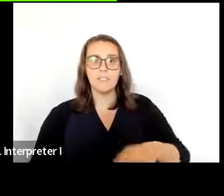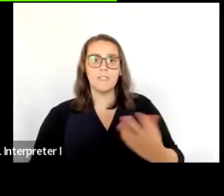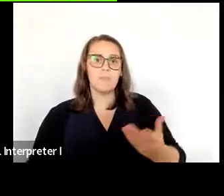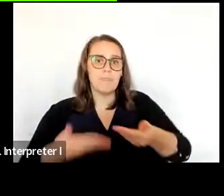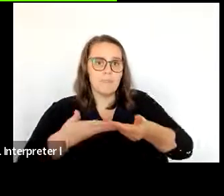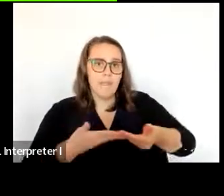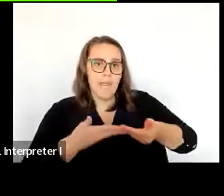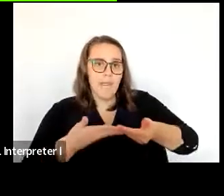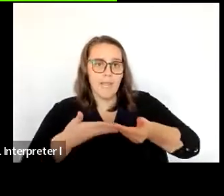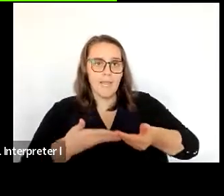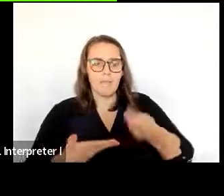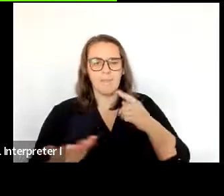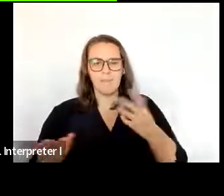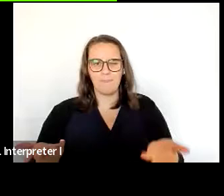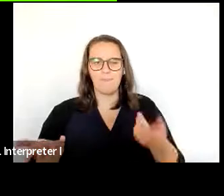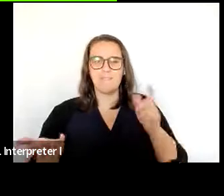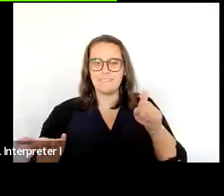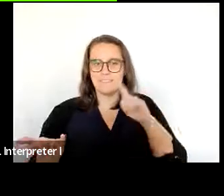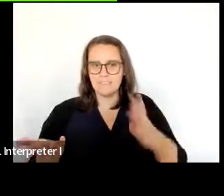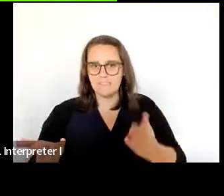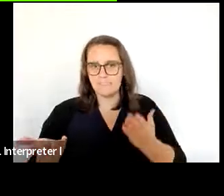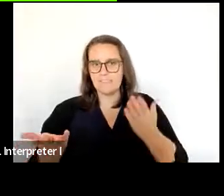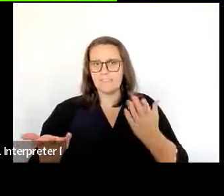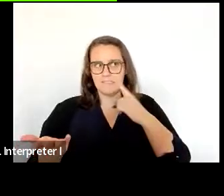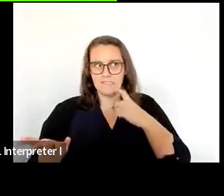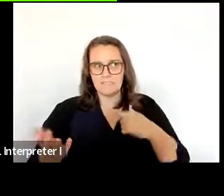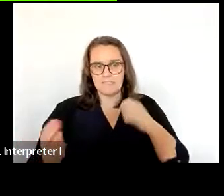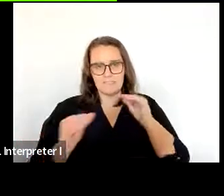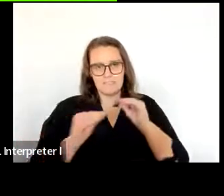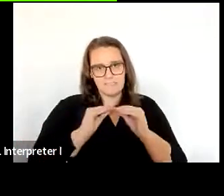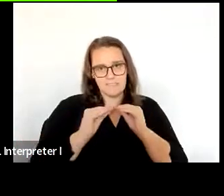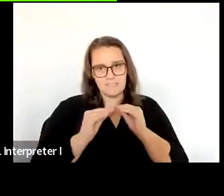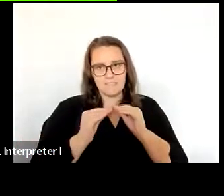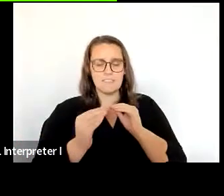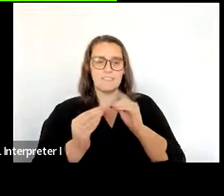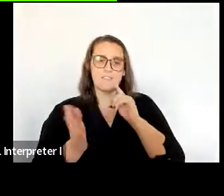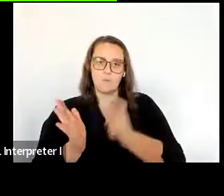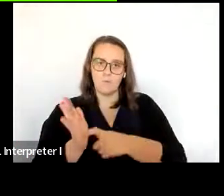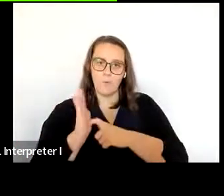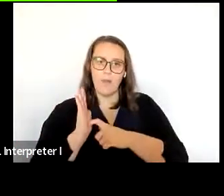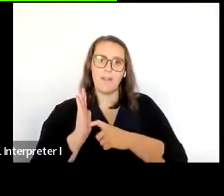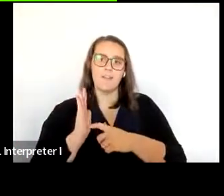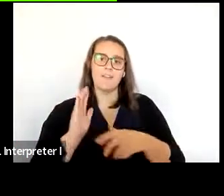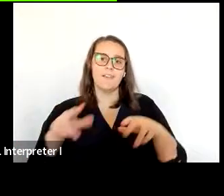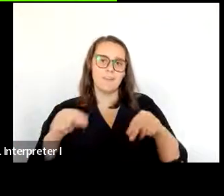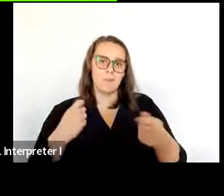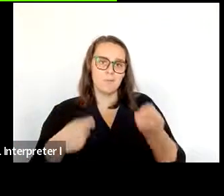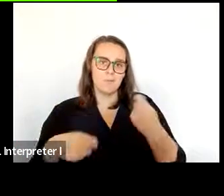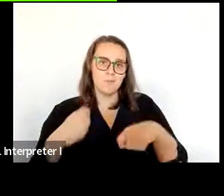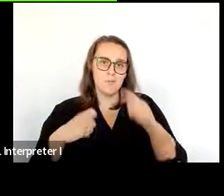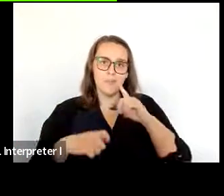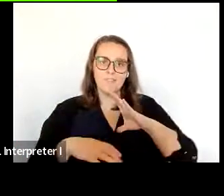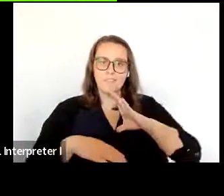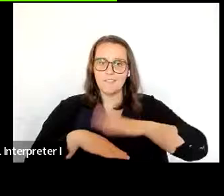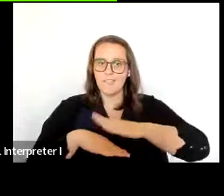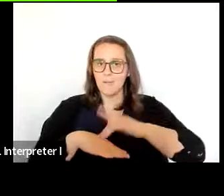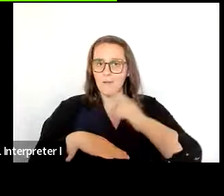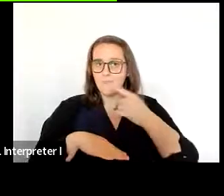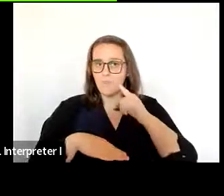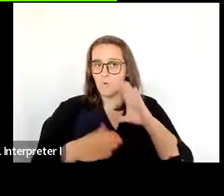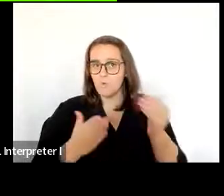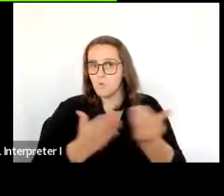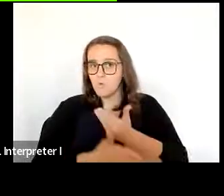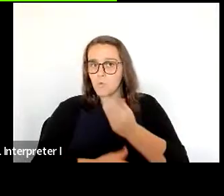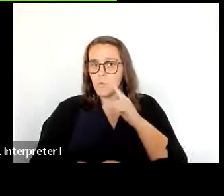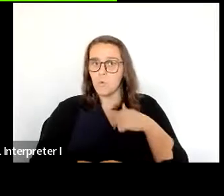Bill 24-664 would rectify this situation by requiring diaper changing tables at existing and new government buildings and new or substantially